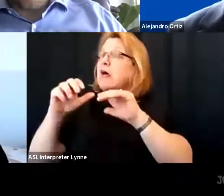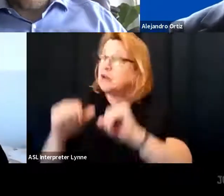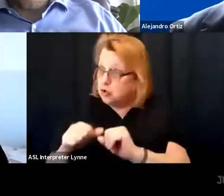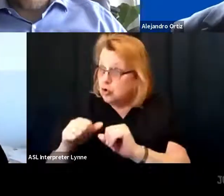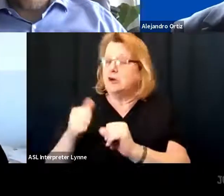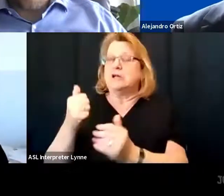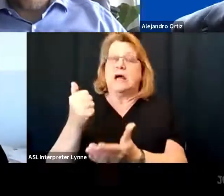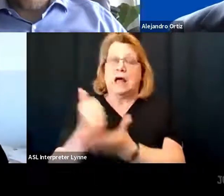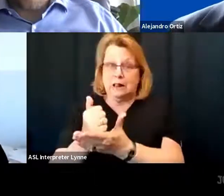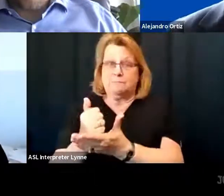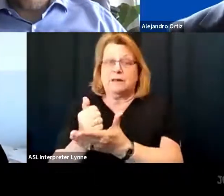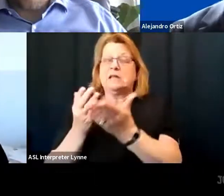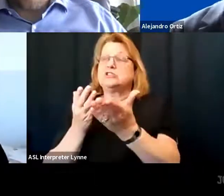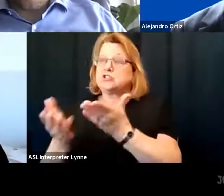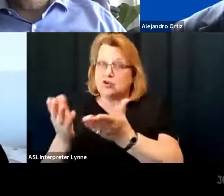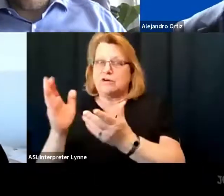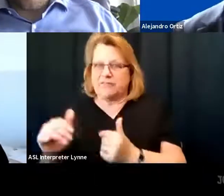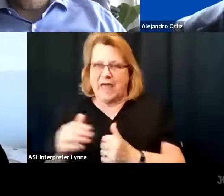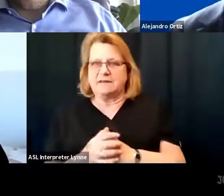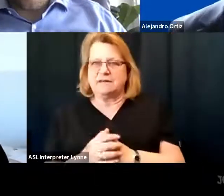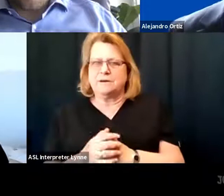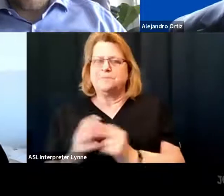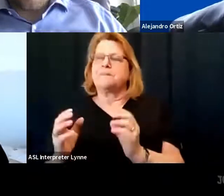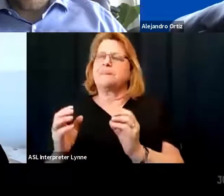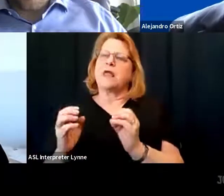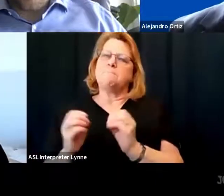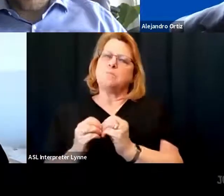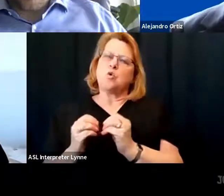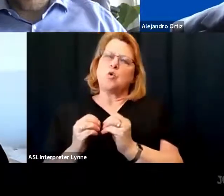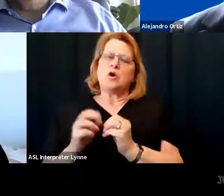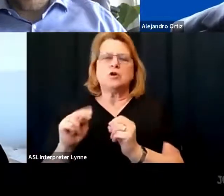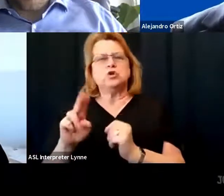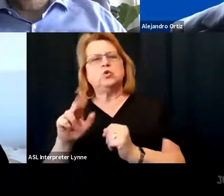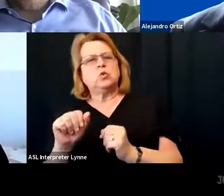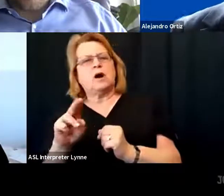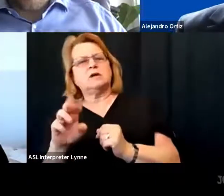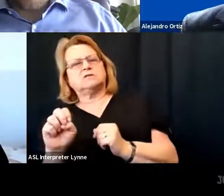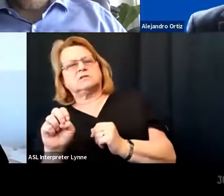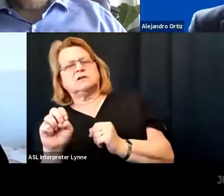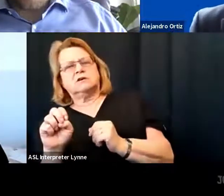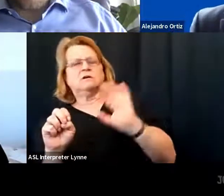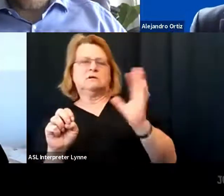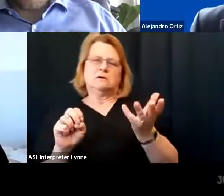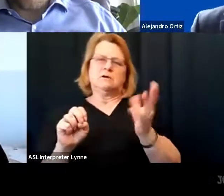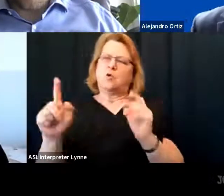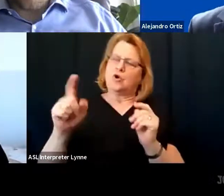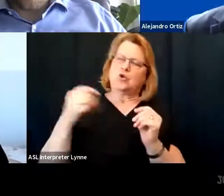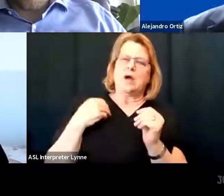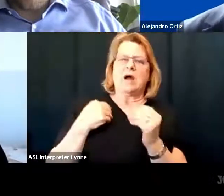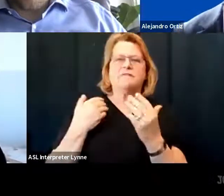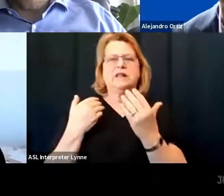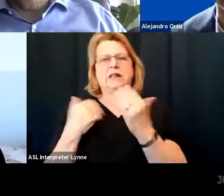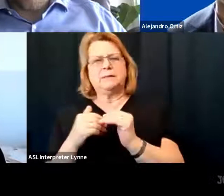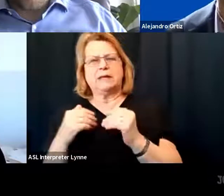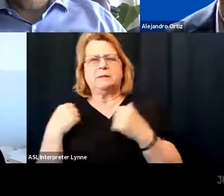same interest. For example, a more nuanced version of a crime-free housing program where you have a limited look back period,